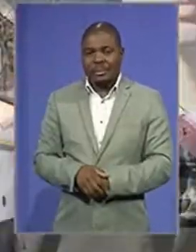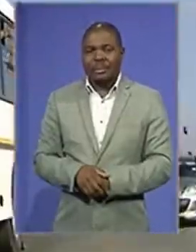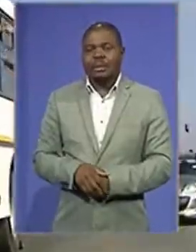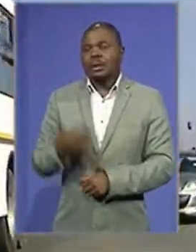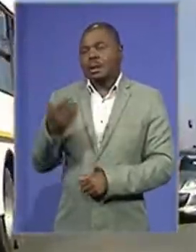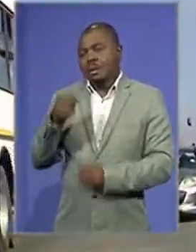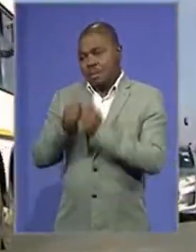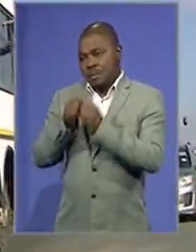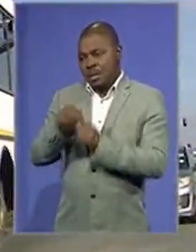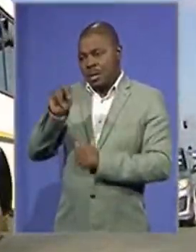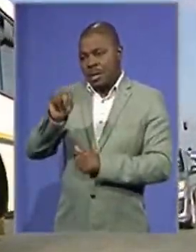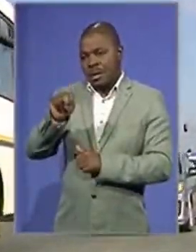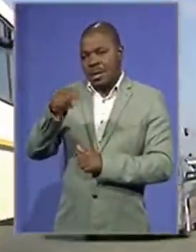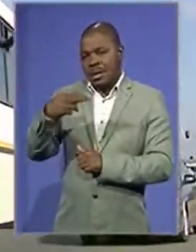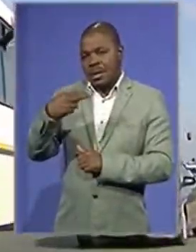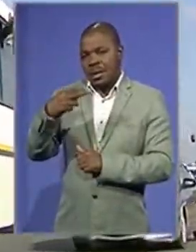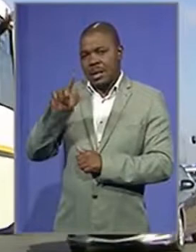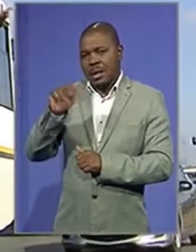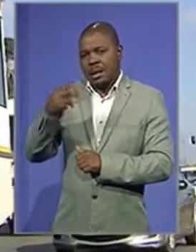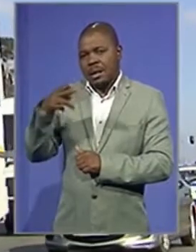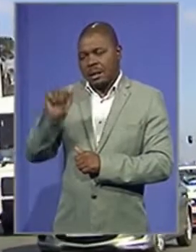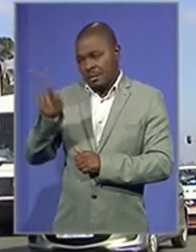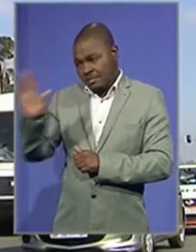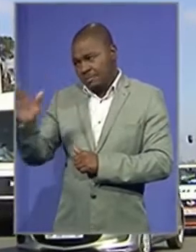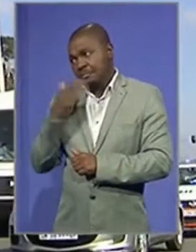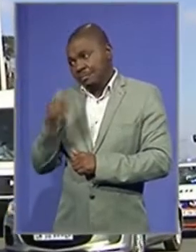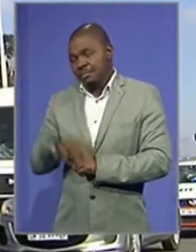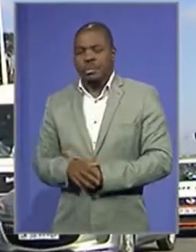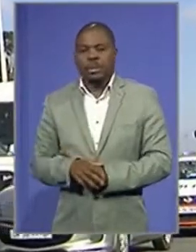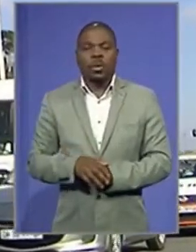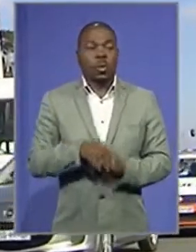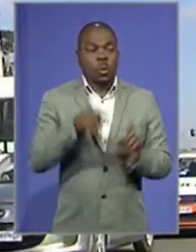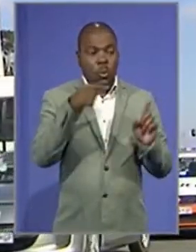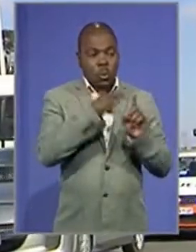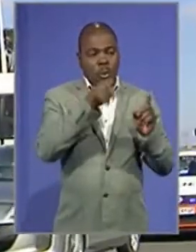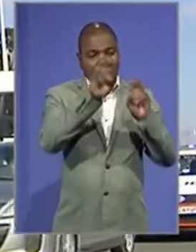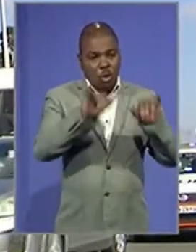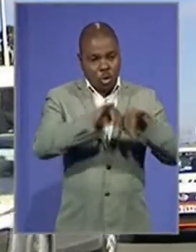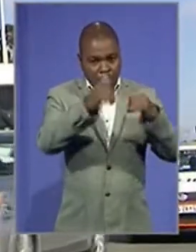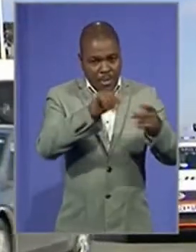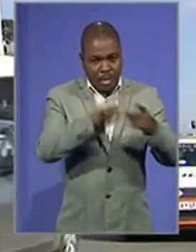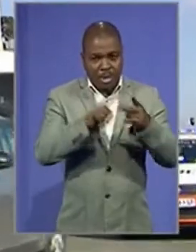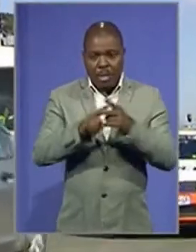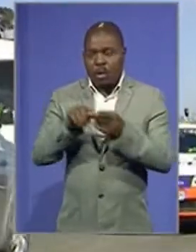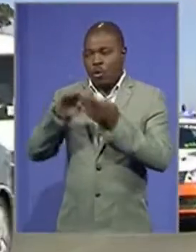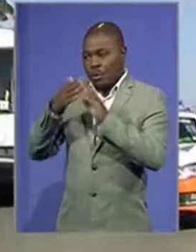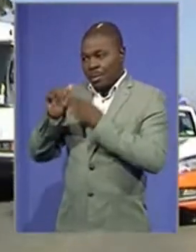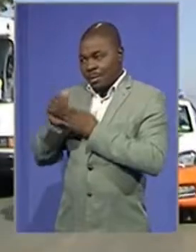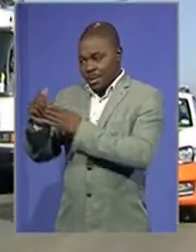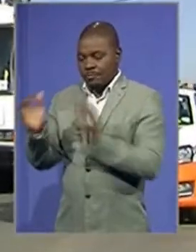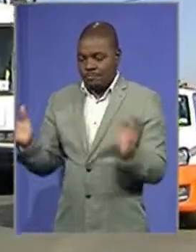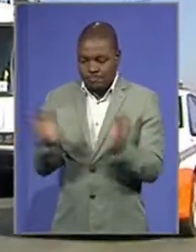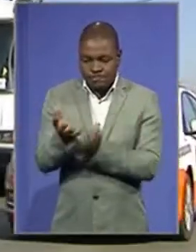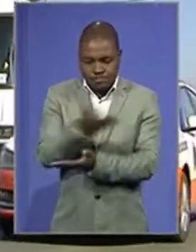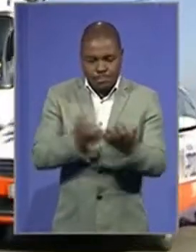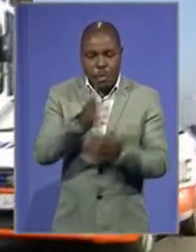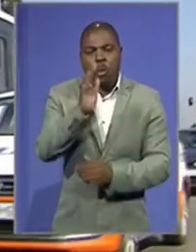ntlantla. Johannesburg Mpho Phalatse o tla etella pele kopano ya Eskom le baetapele ba baahi ba Soweto.